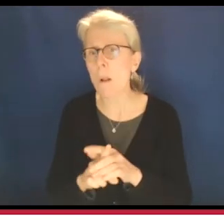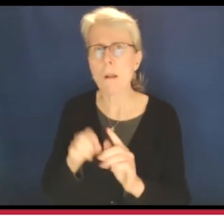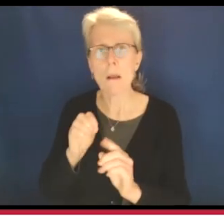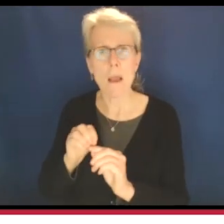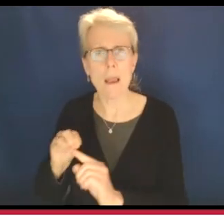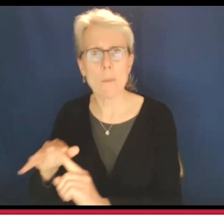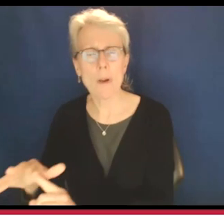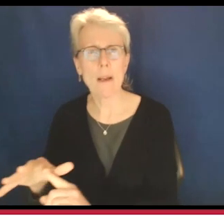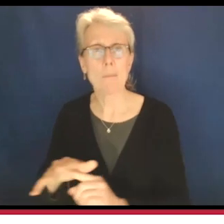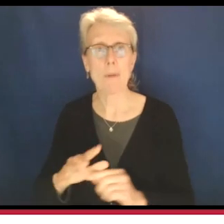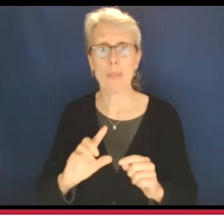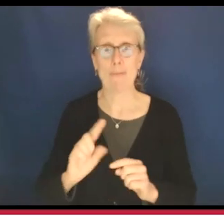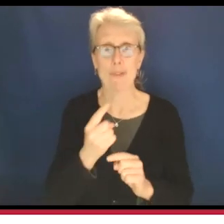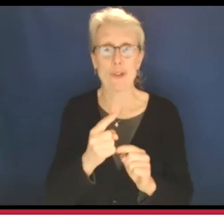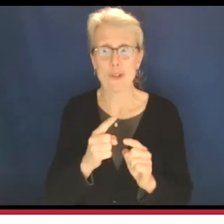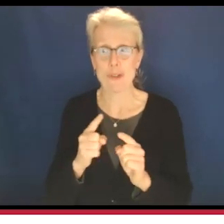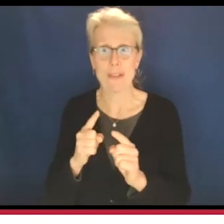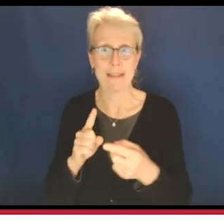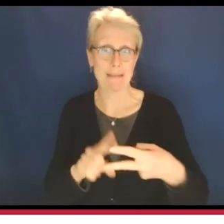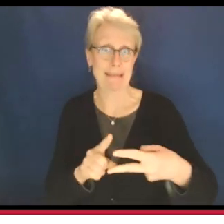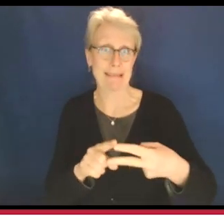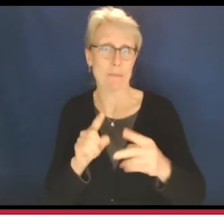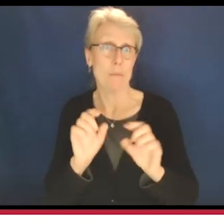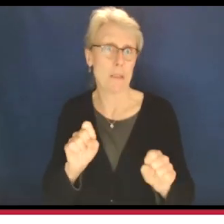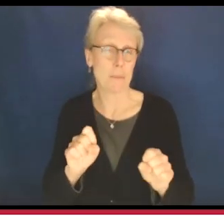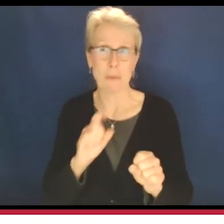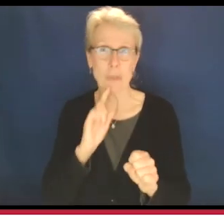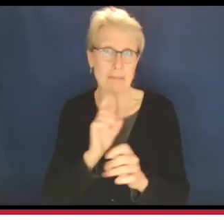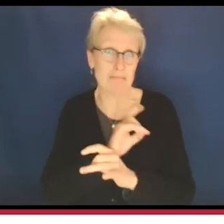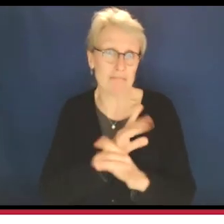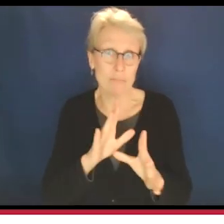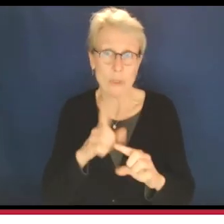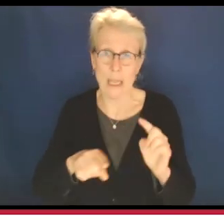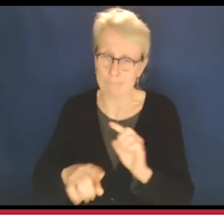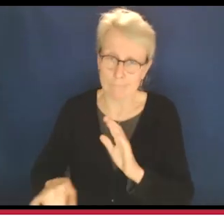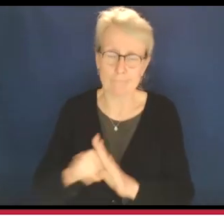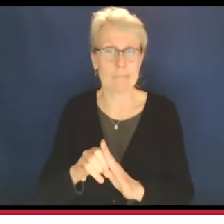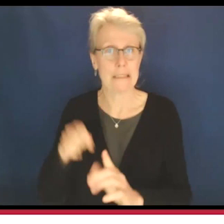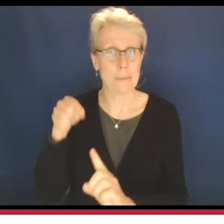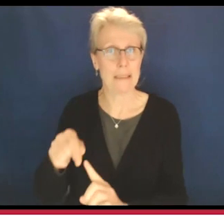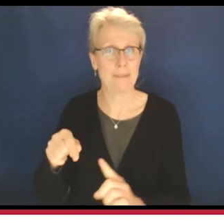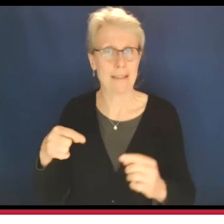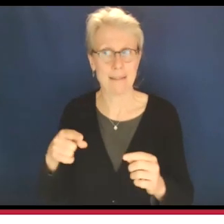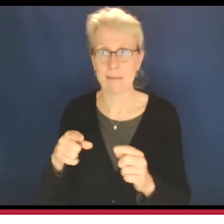first case, and we're terrible at that. So it suggests that the second case is going to be even harder.